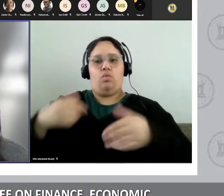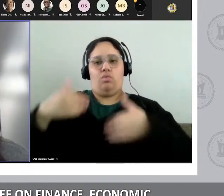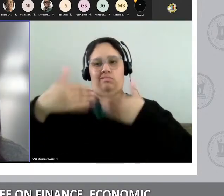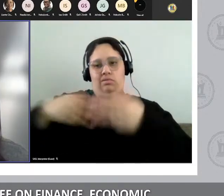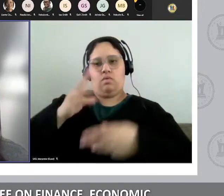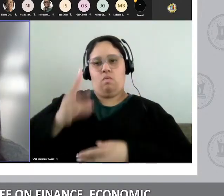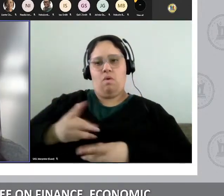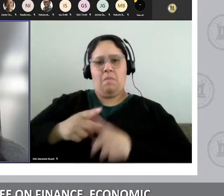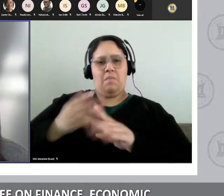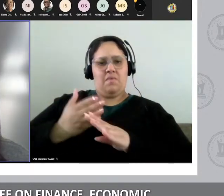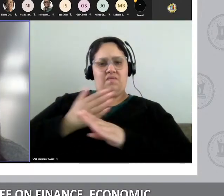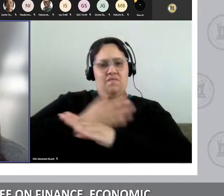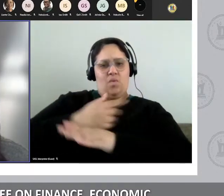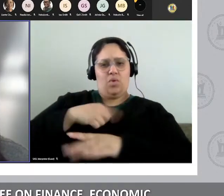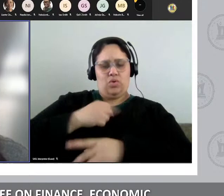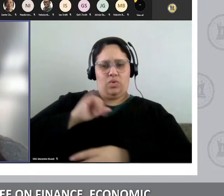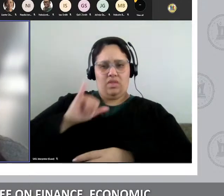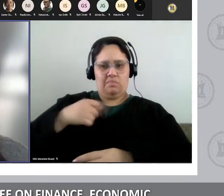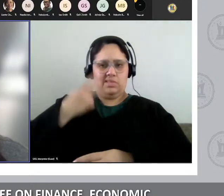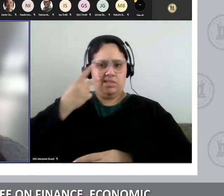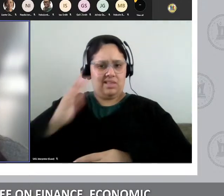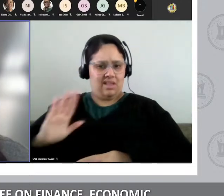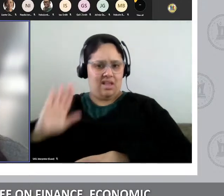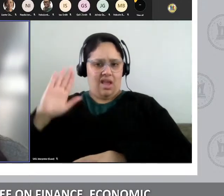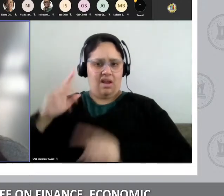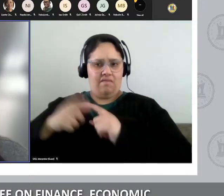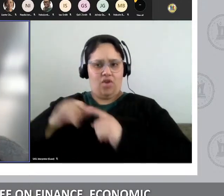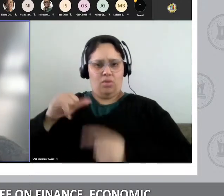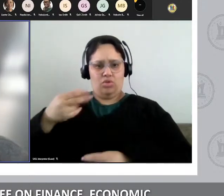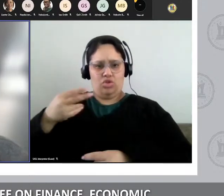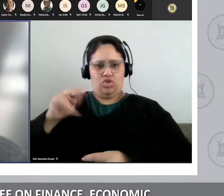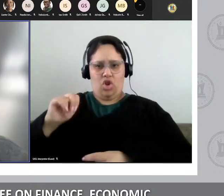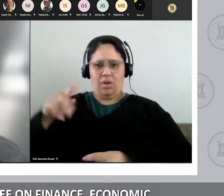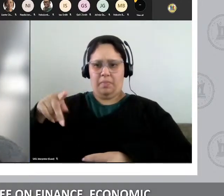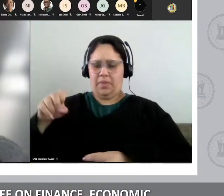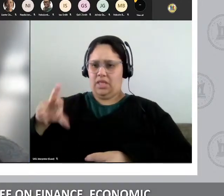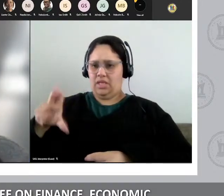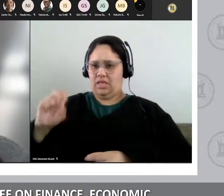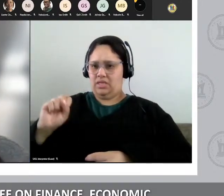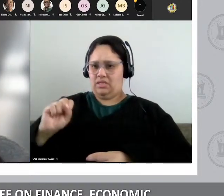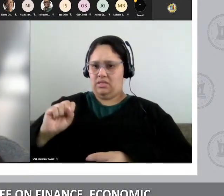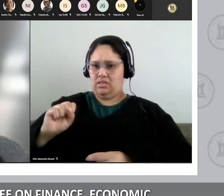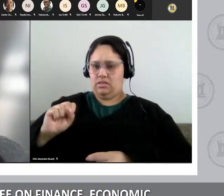there. But before doing so, I do see a hand from John Peters.